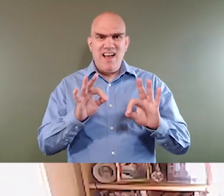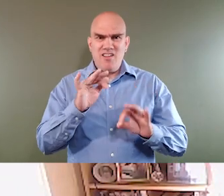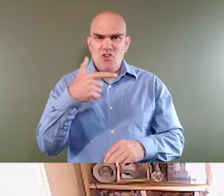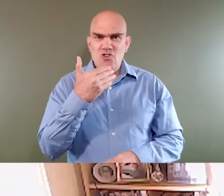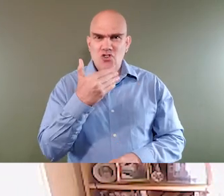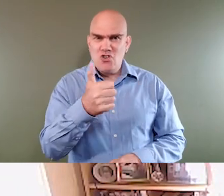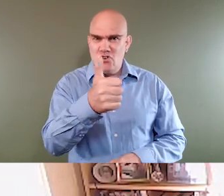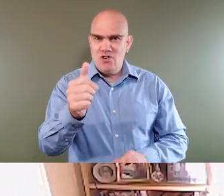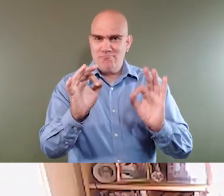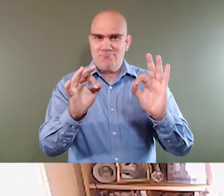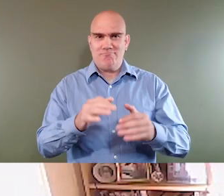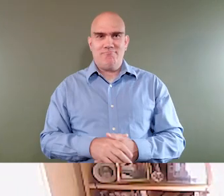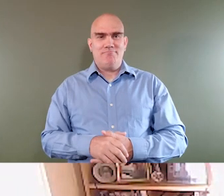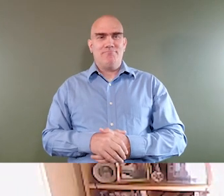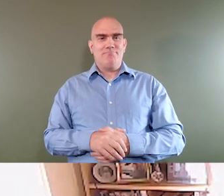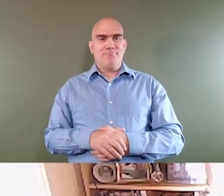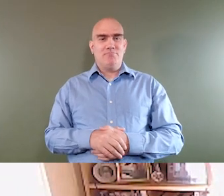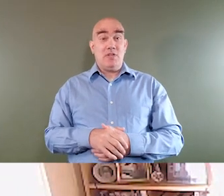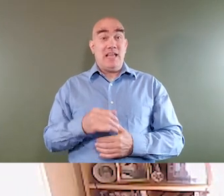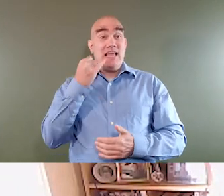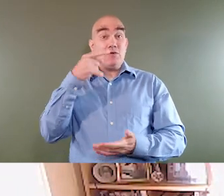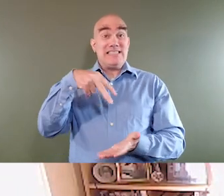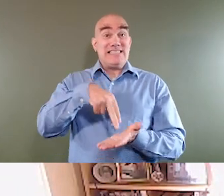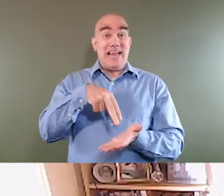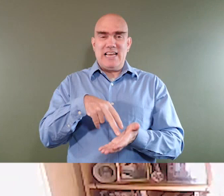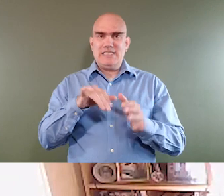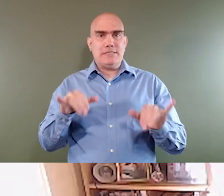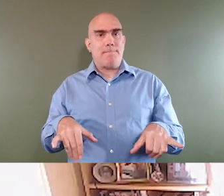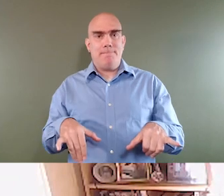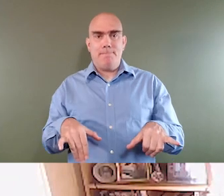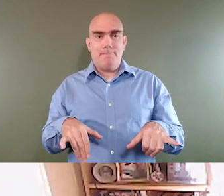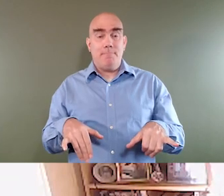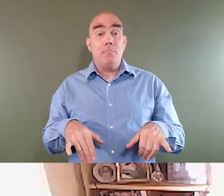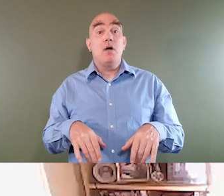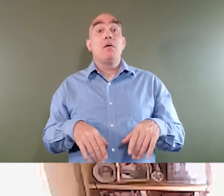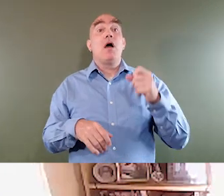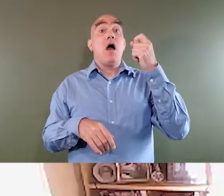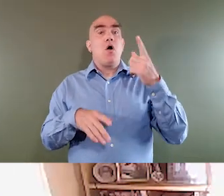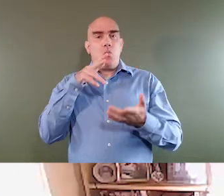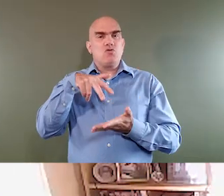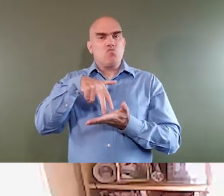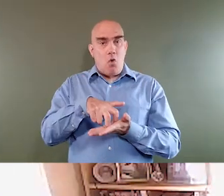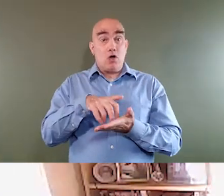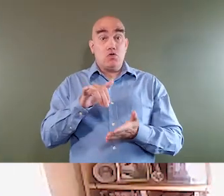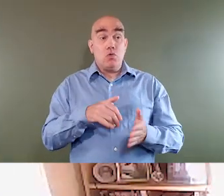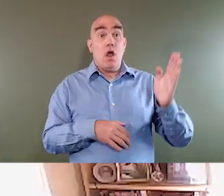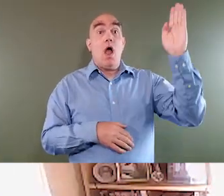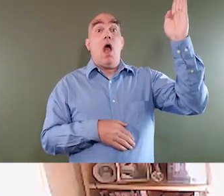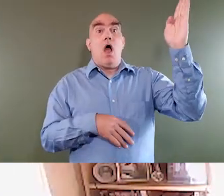everyone. You're going to be doing the same thing, standing athletes. You're just going to be dropping down into a